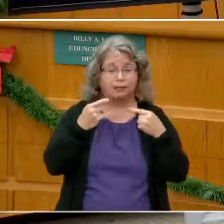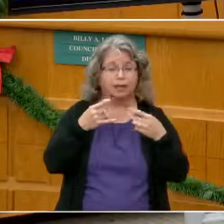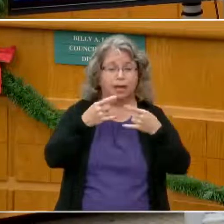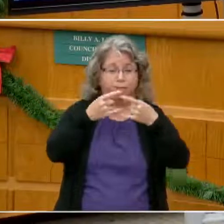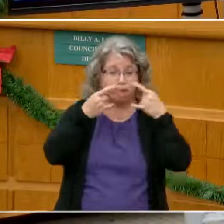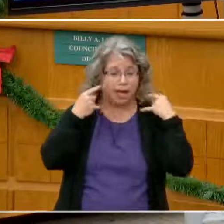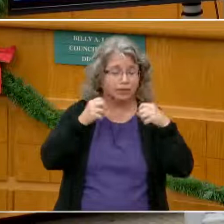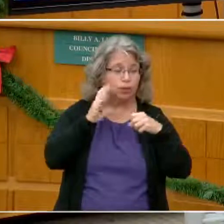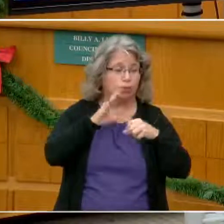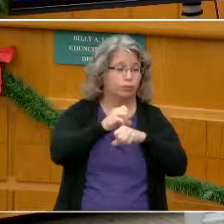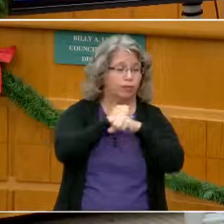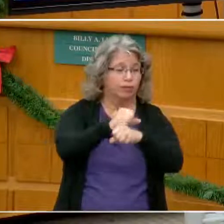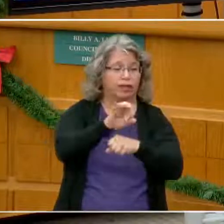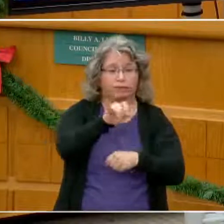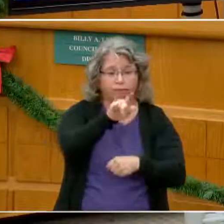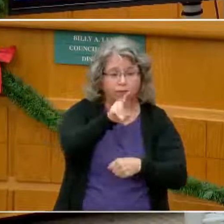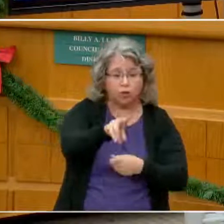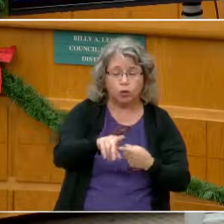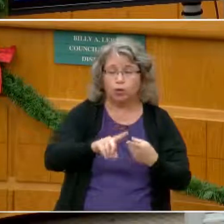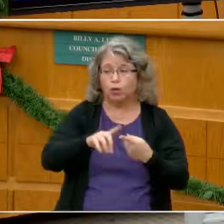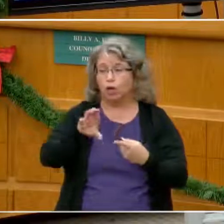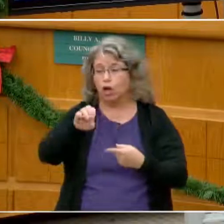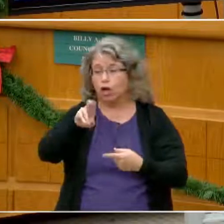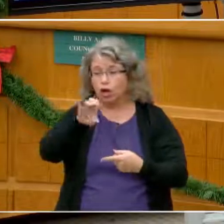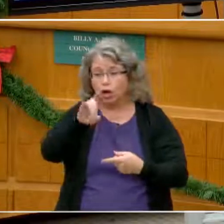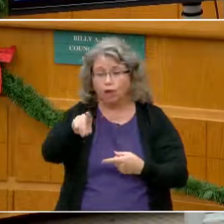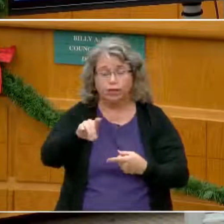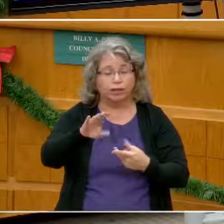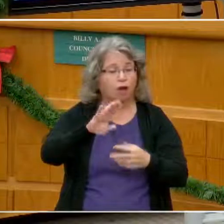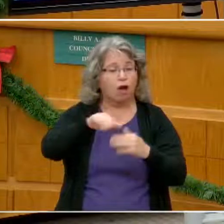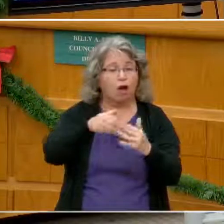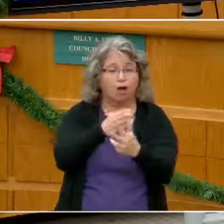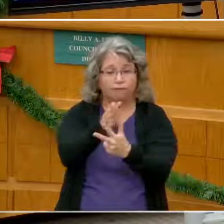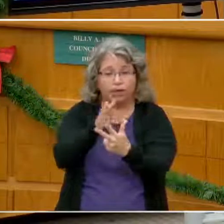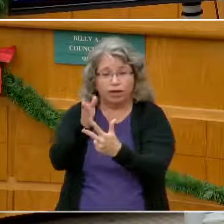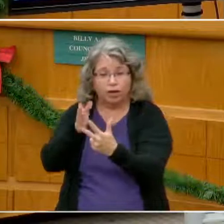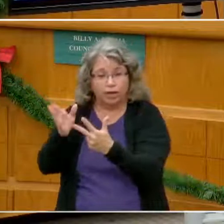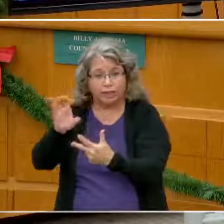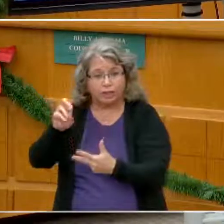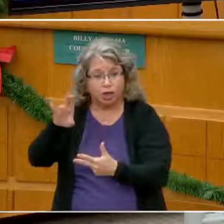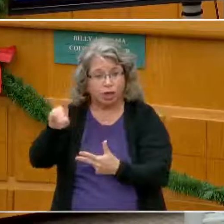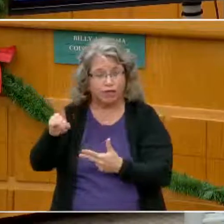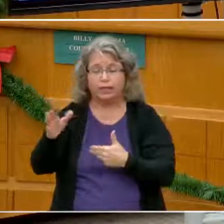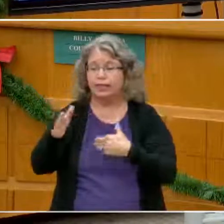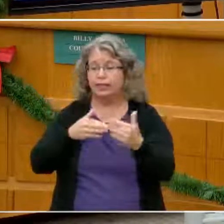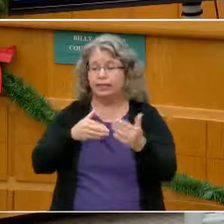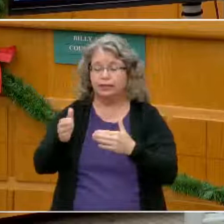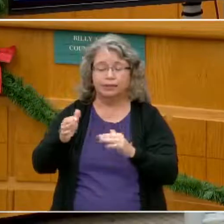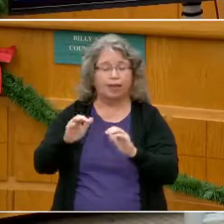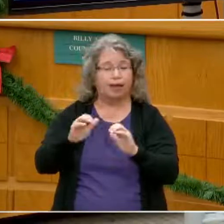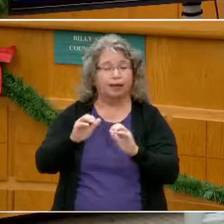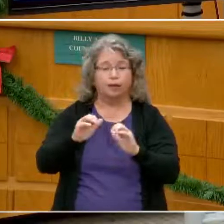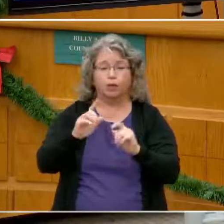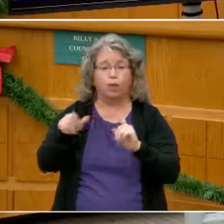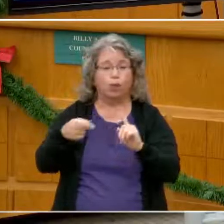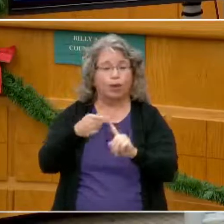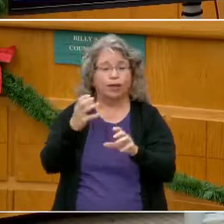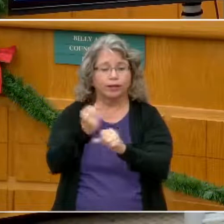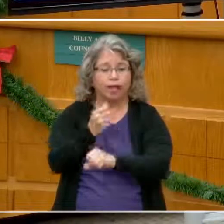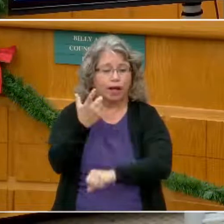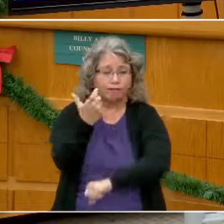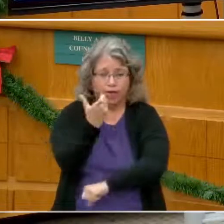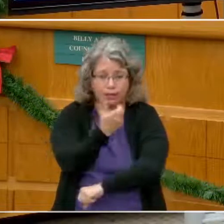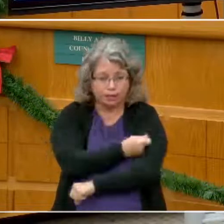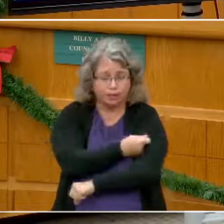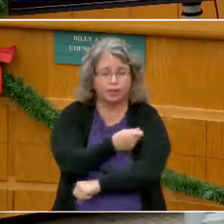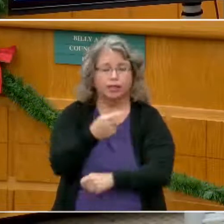against COVID. They work against all variants of COVID. And it doesn't matter how long it's been since your last vaccination or your booster, a mask